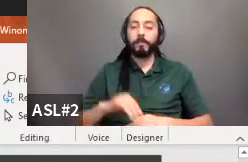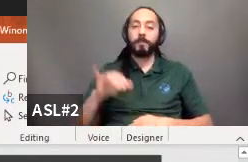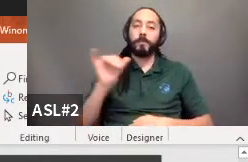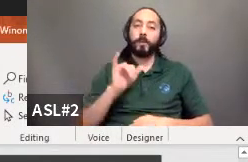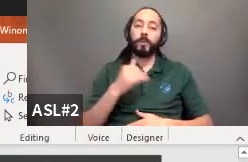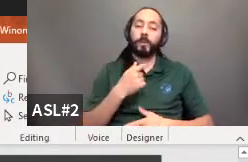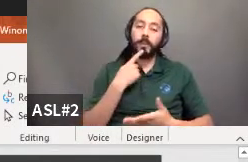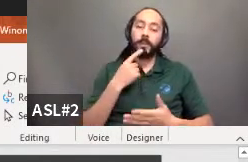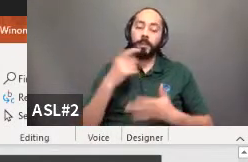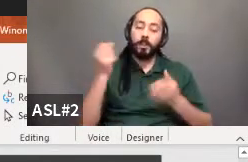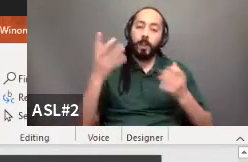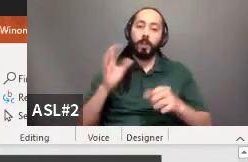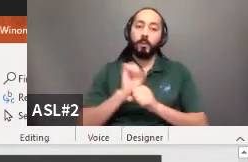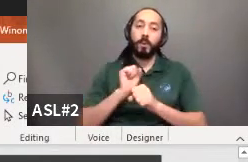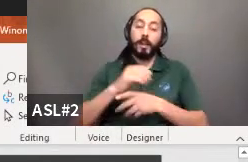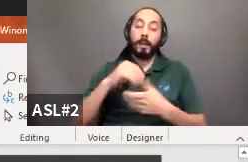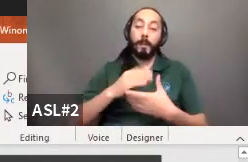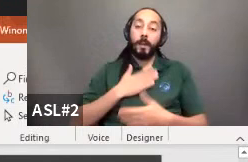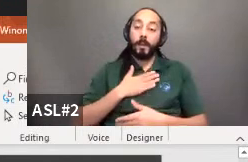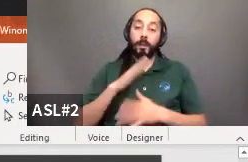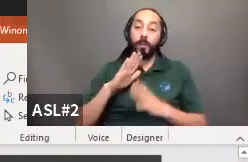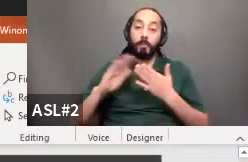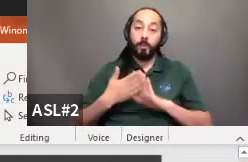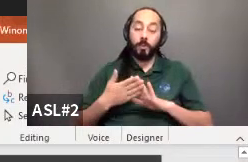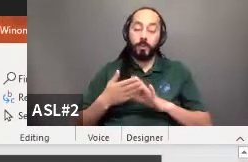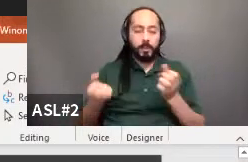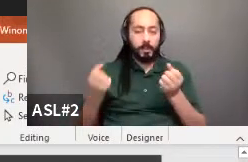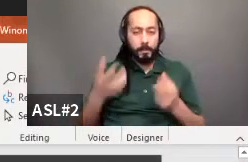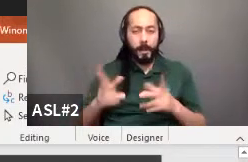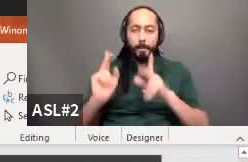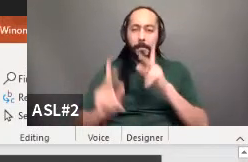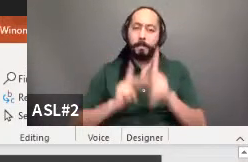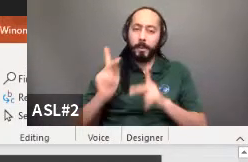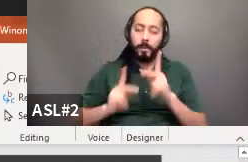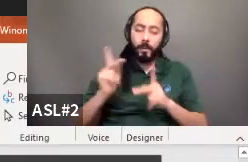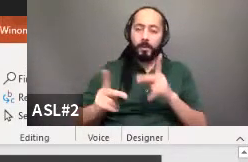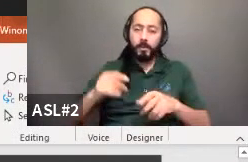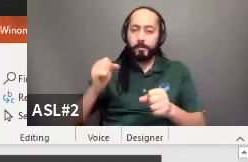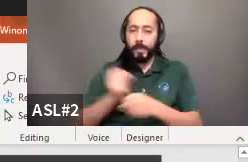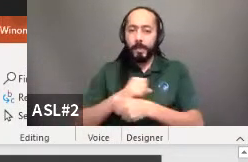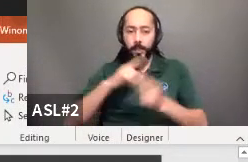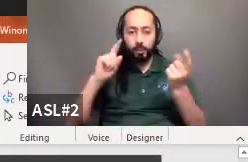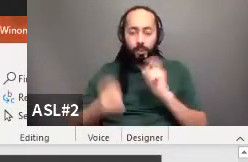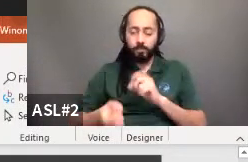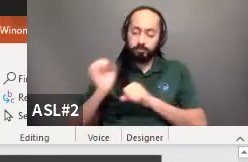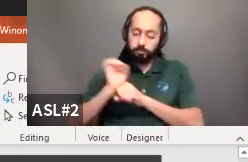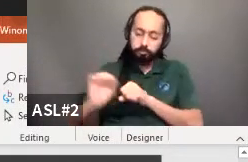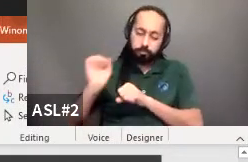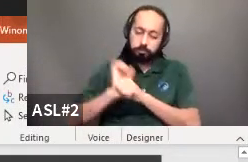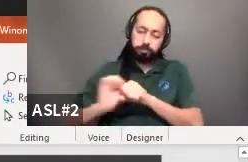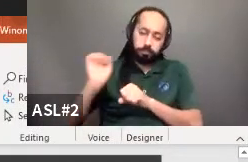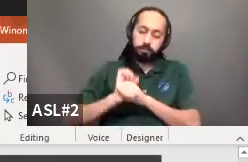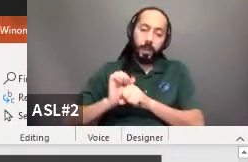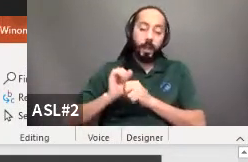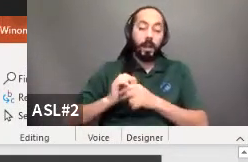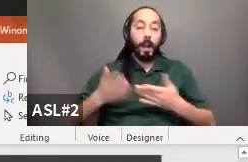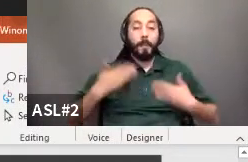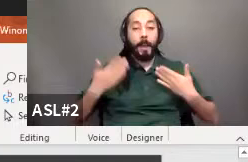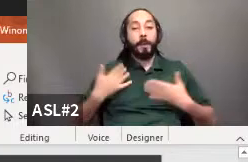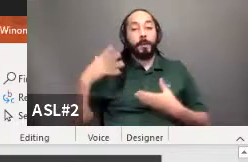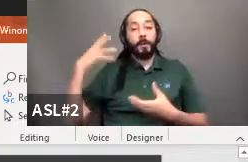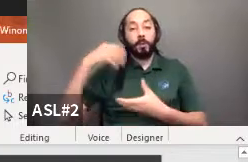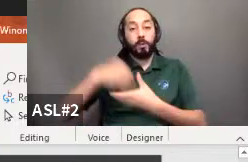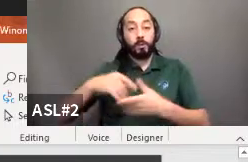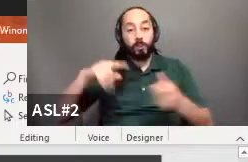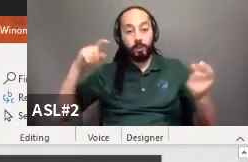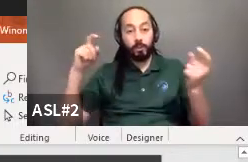in my community, we work with a lot of people to make this change. And I'm happy to be part of changing the infrastructure